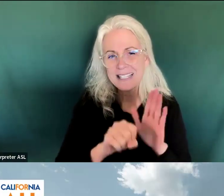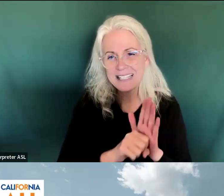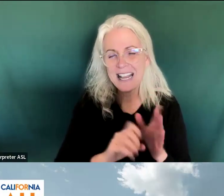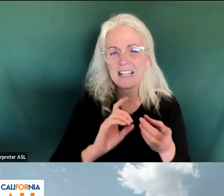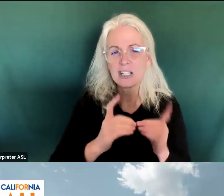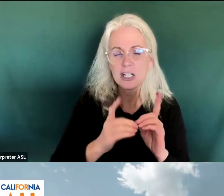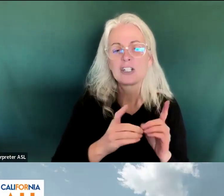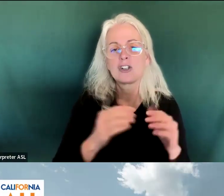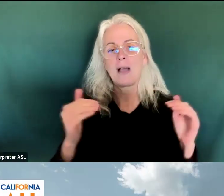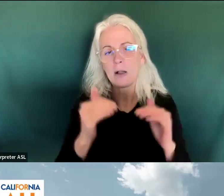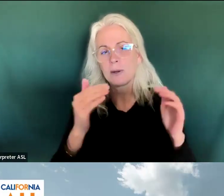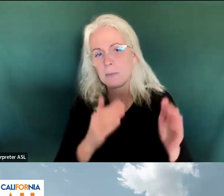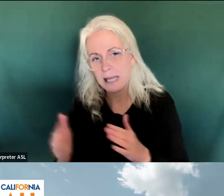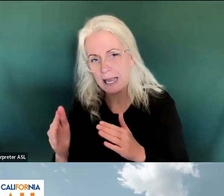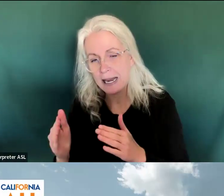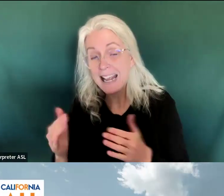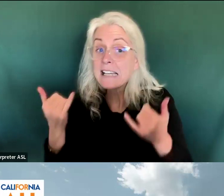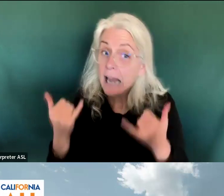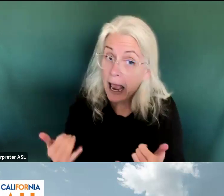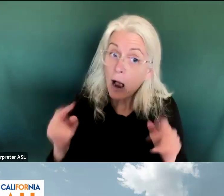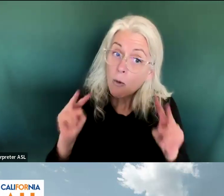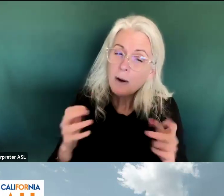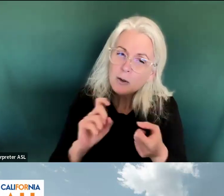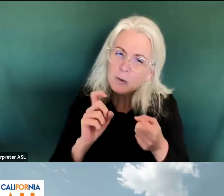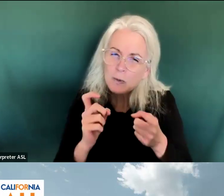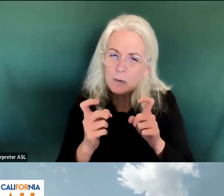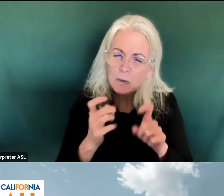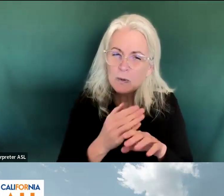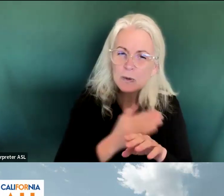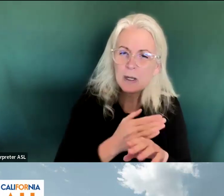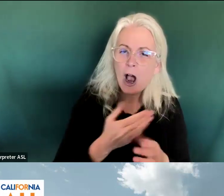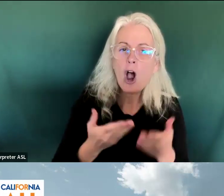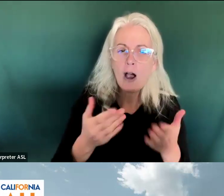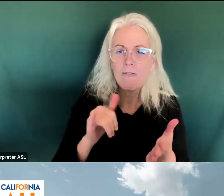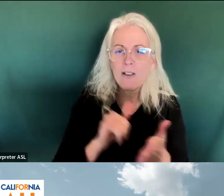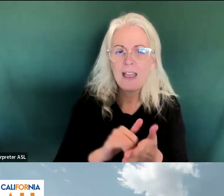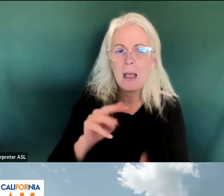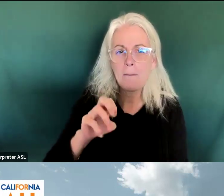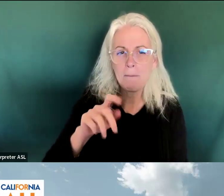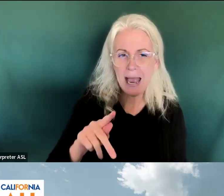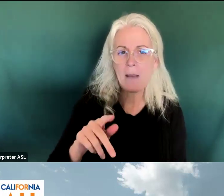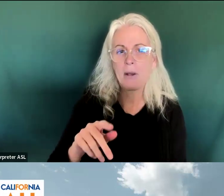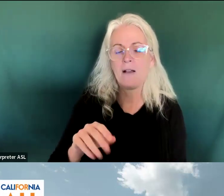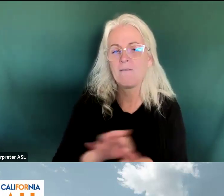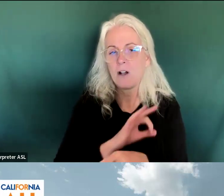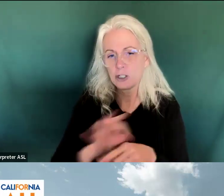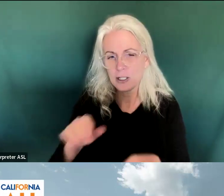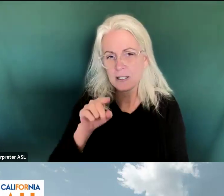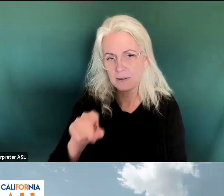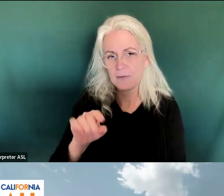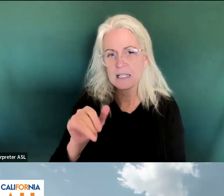equity plan. And so now we're looking to refine it and to be able to offer that mapping functionality and feature that